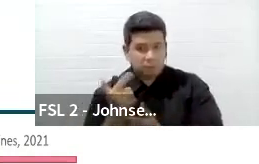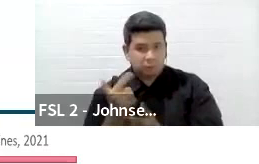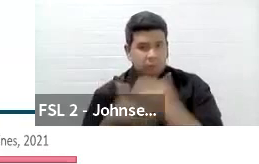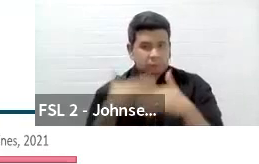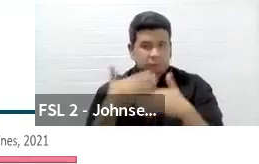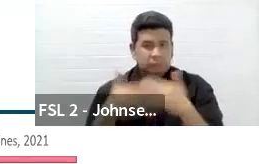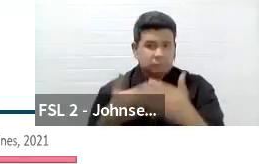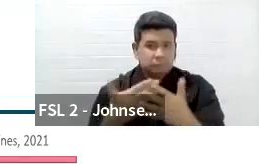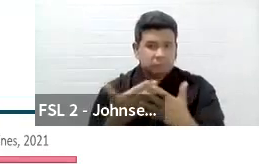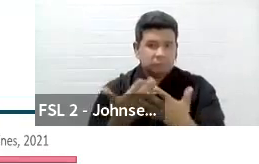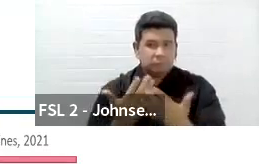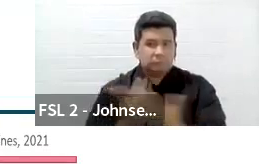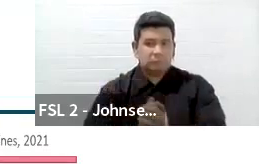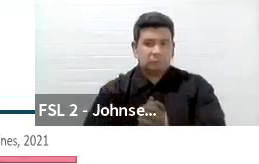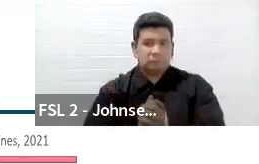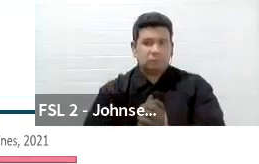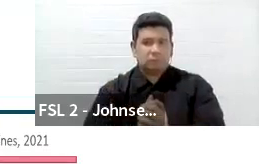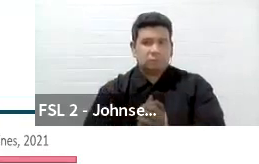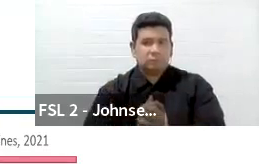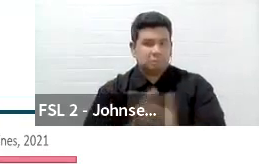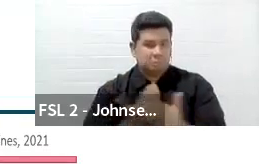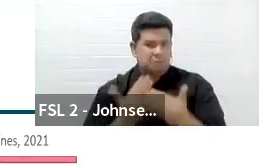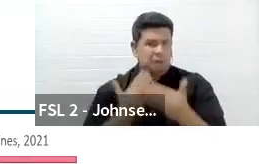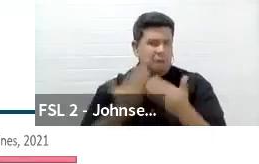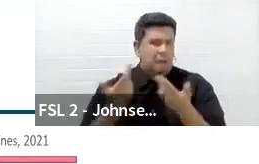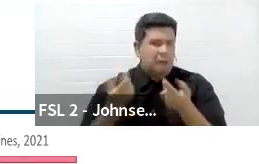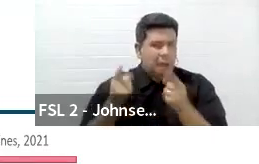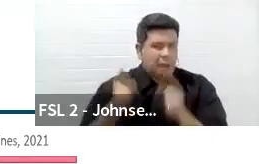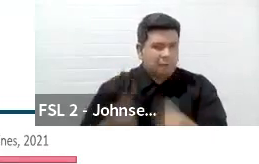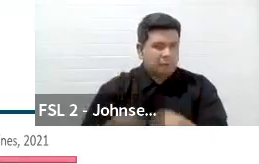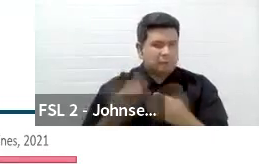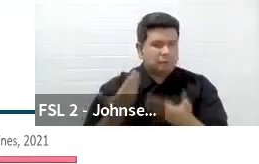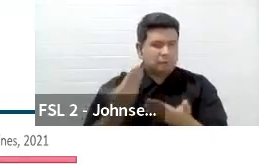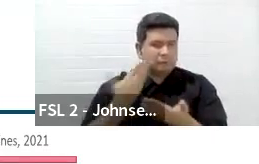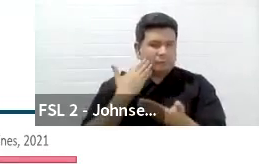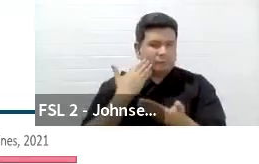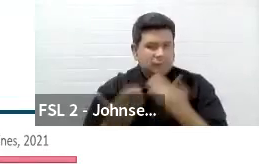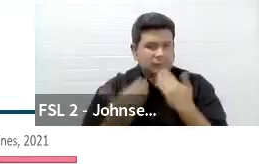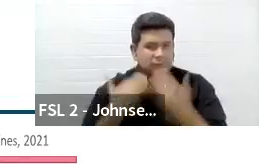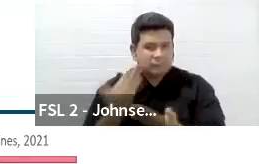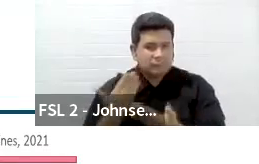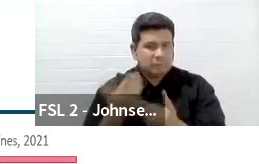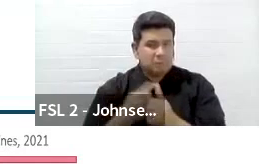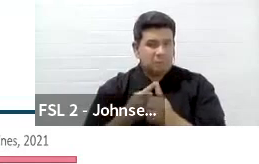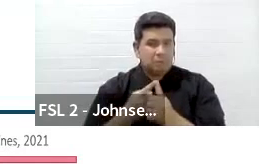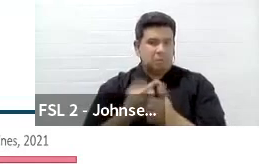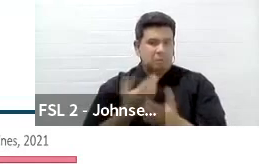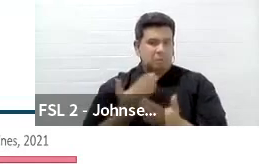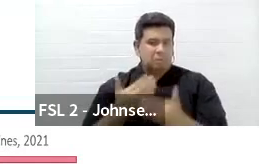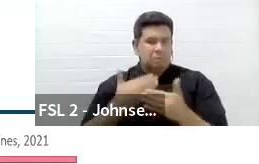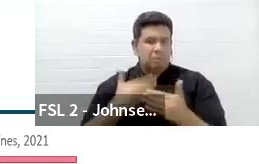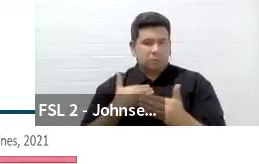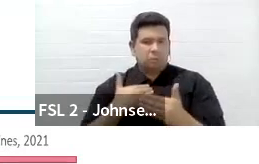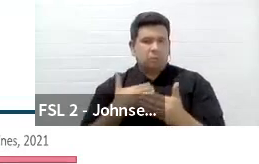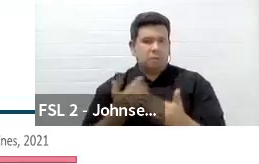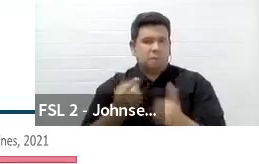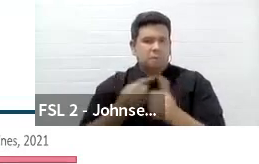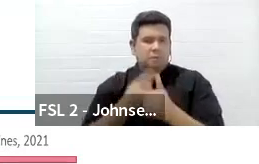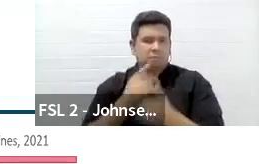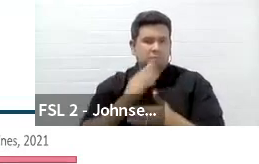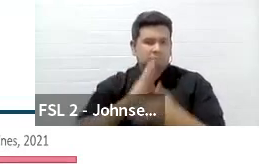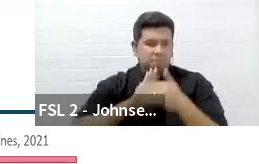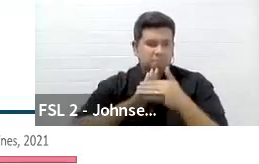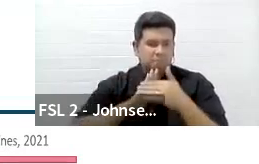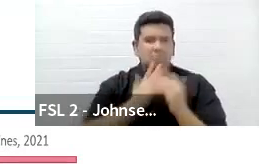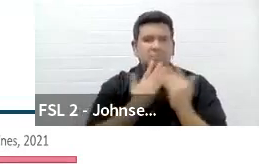before celebrating their first birthday. So we can still expect that this will decrease even further. So, but these are just estimates,